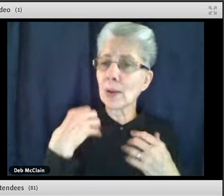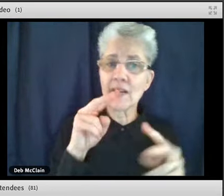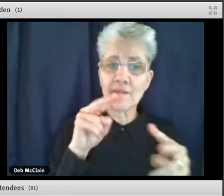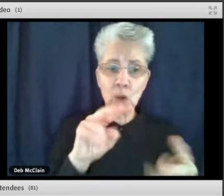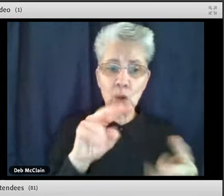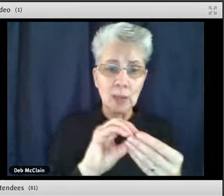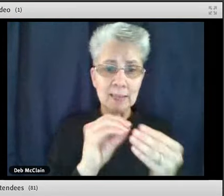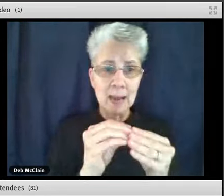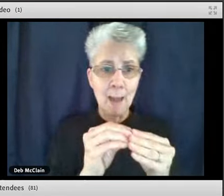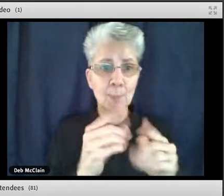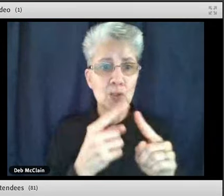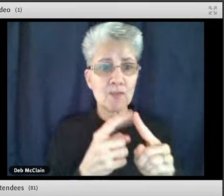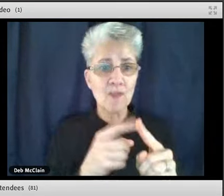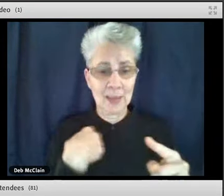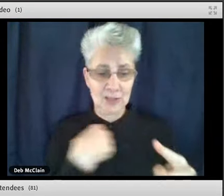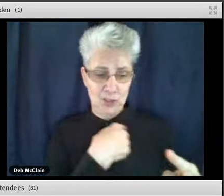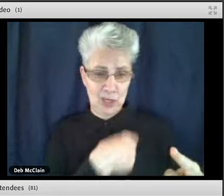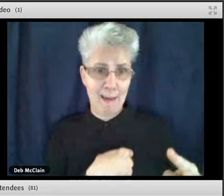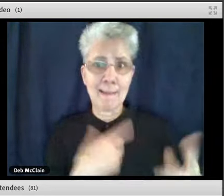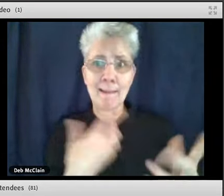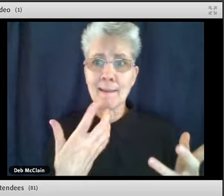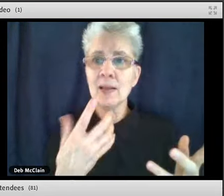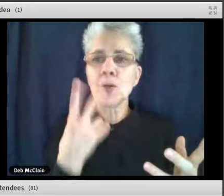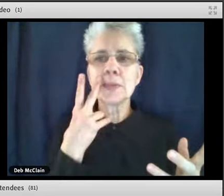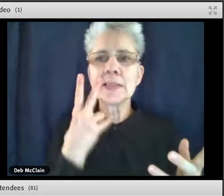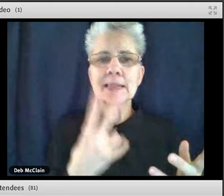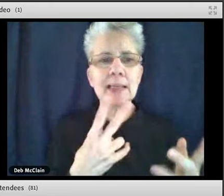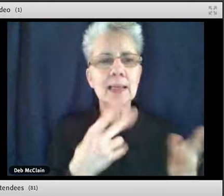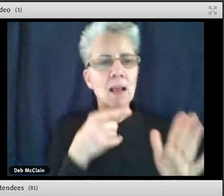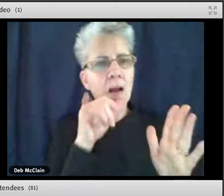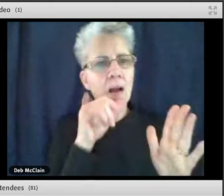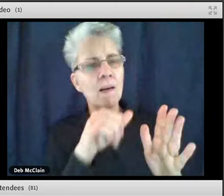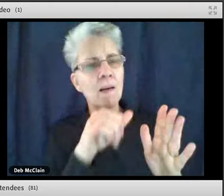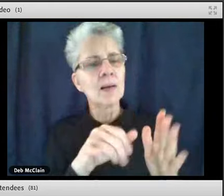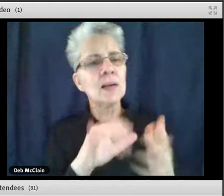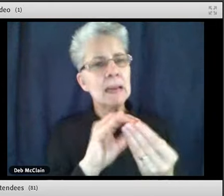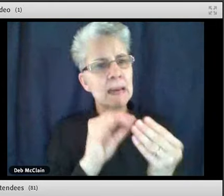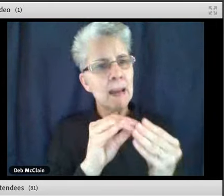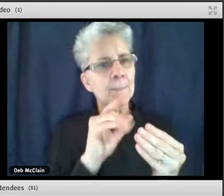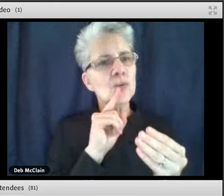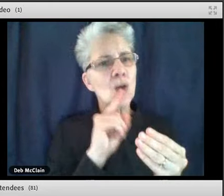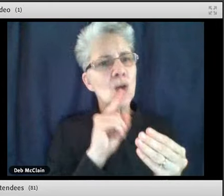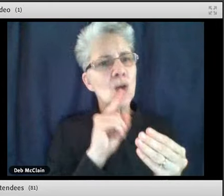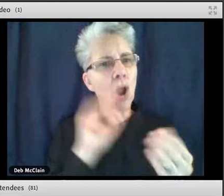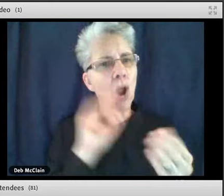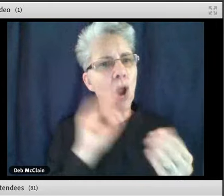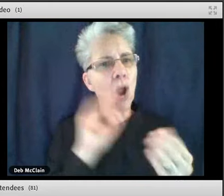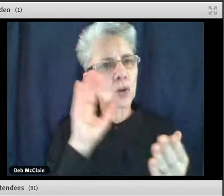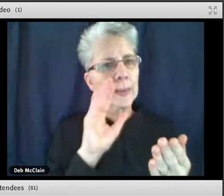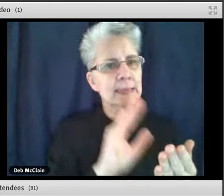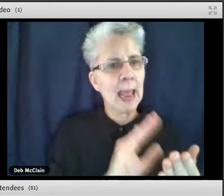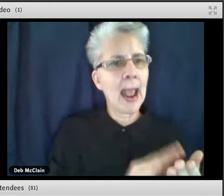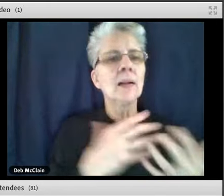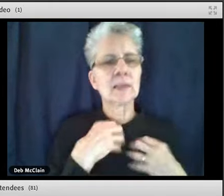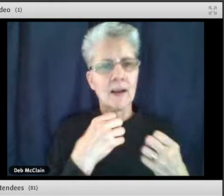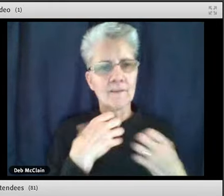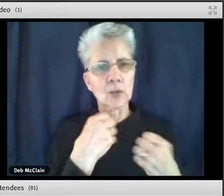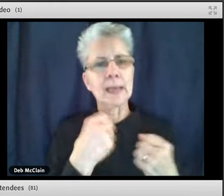It's with alcohol. Again, hand washing is very important. Science is on it globally. There have been a